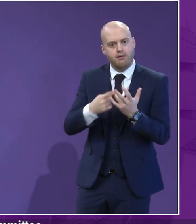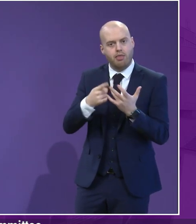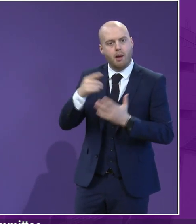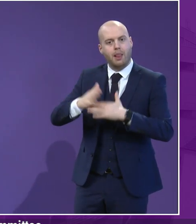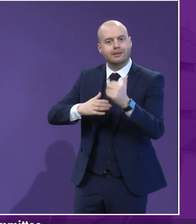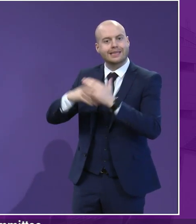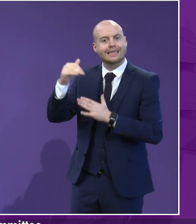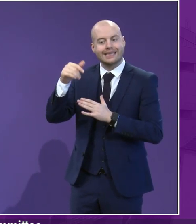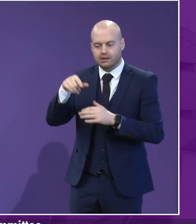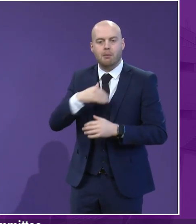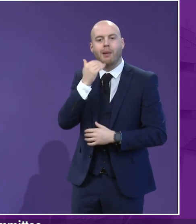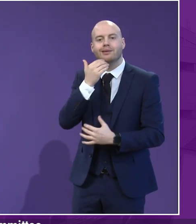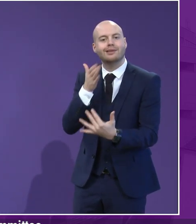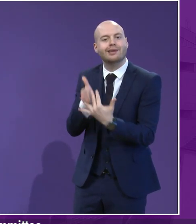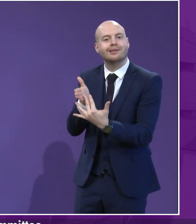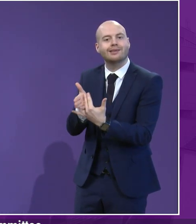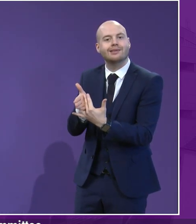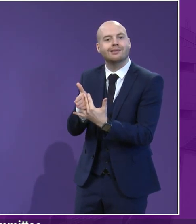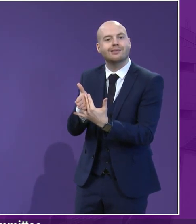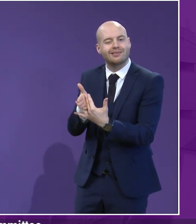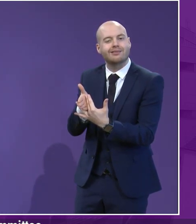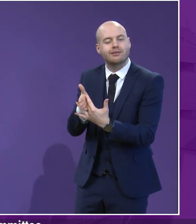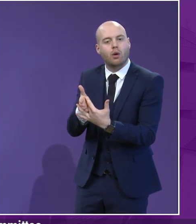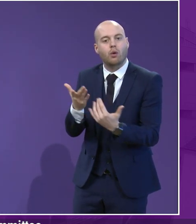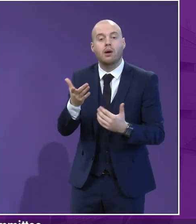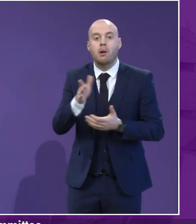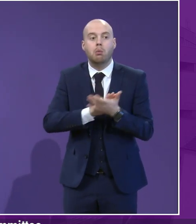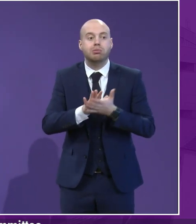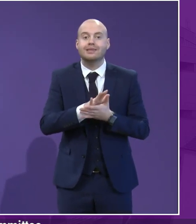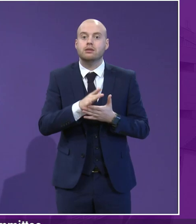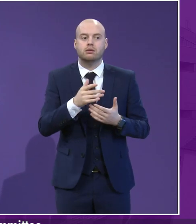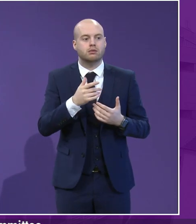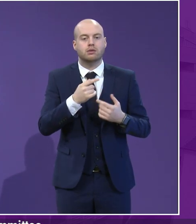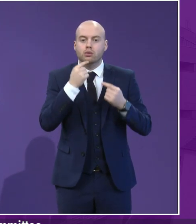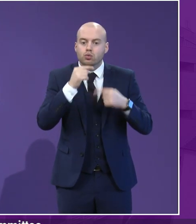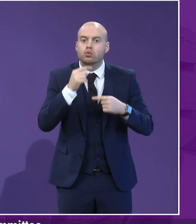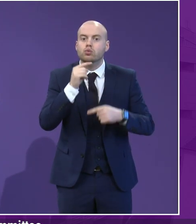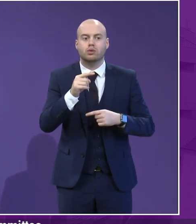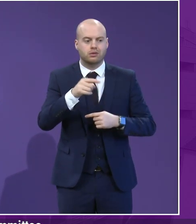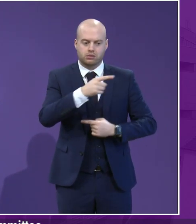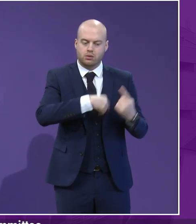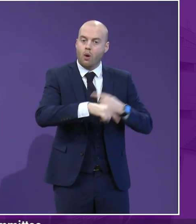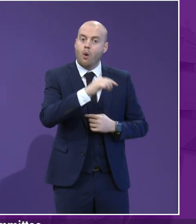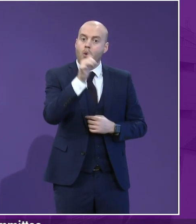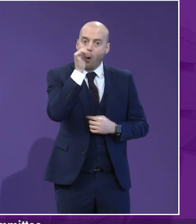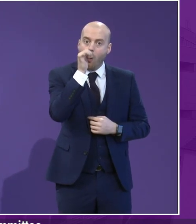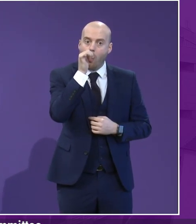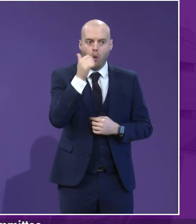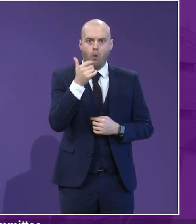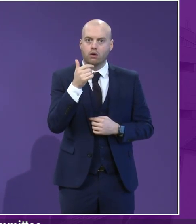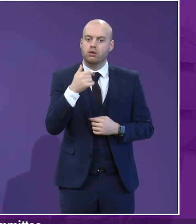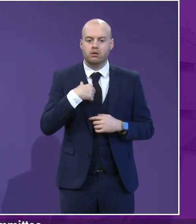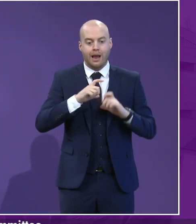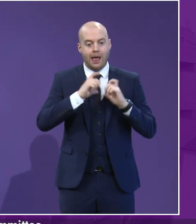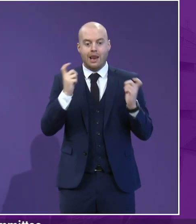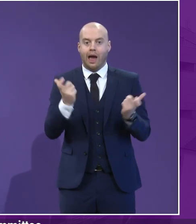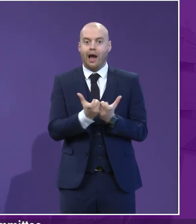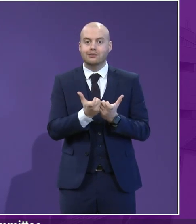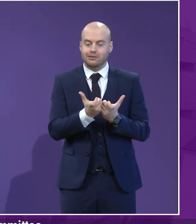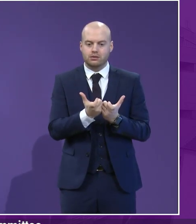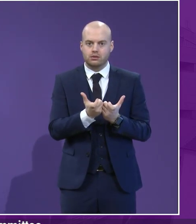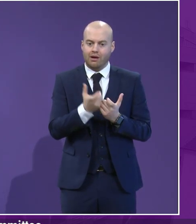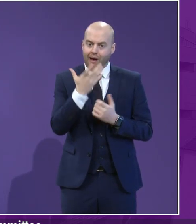an inaccessible building, if you're in a wheelchair, you can't get into the building. There's no two ways about that. However, 100 yards down the road, there's another building with